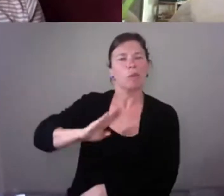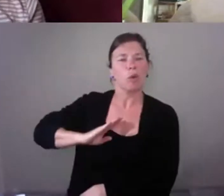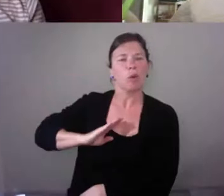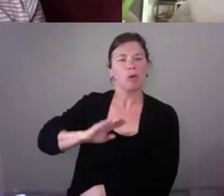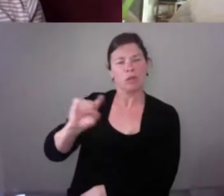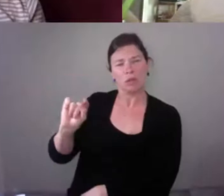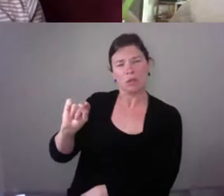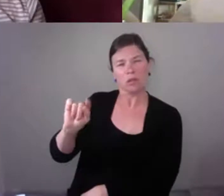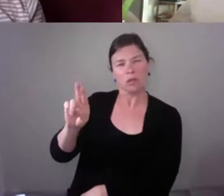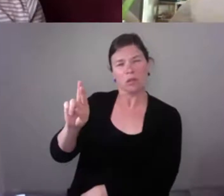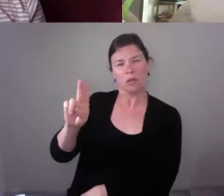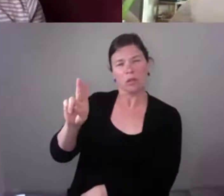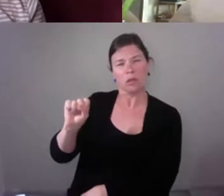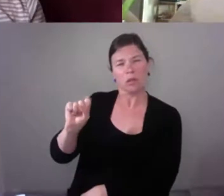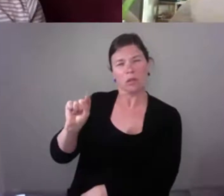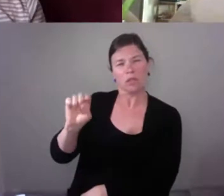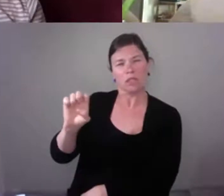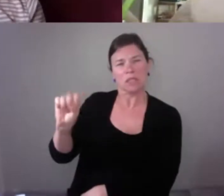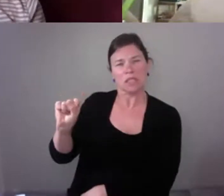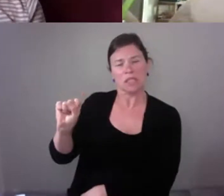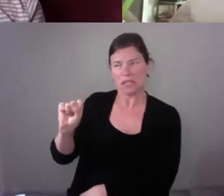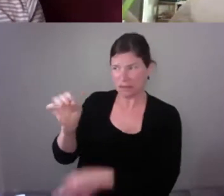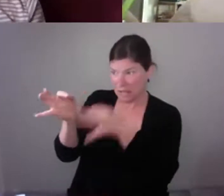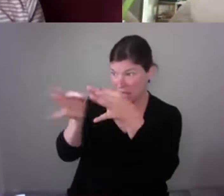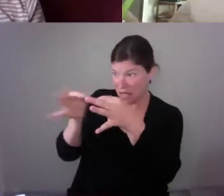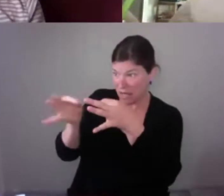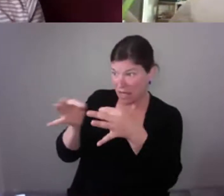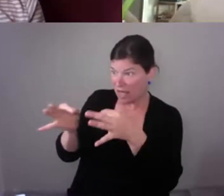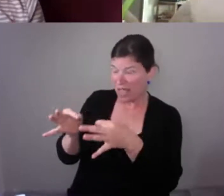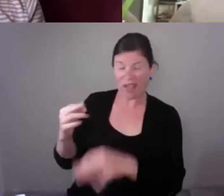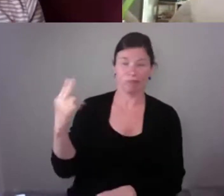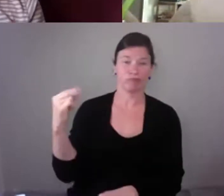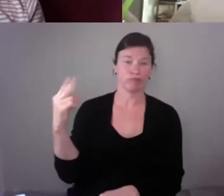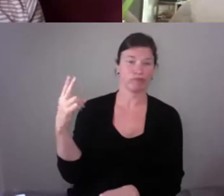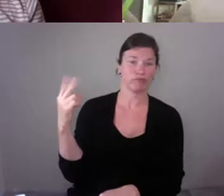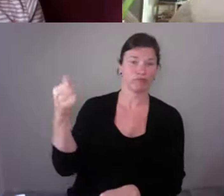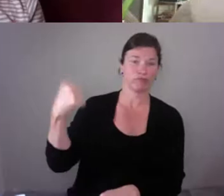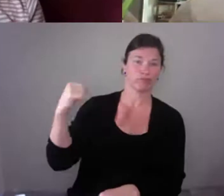would change their name, but they kept on saying no.